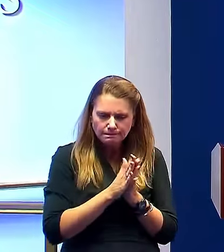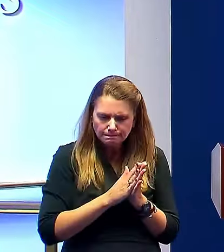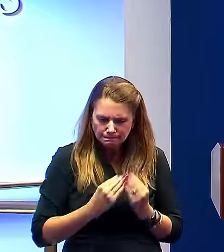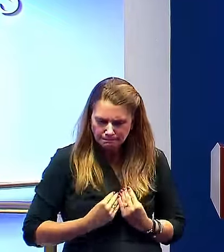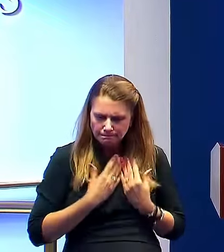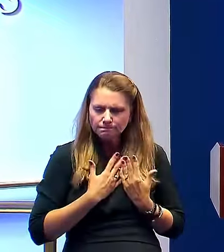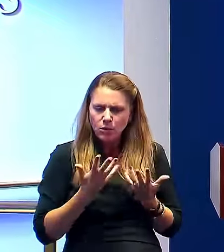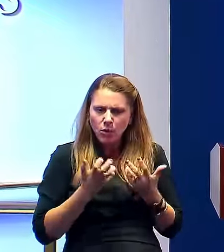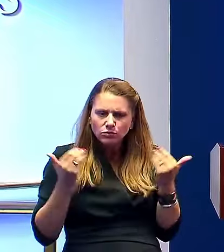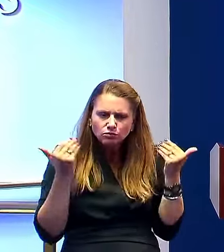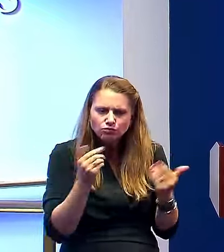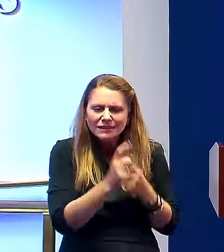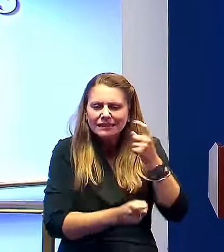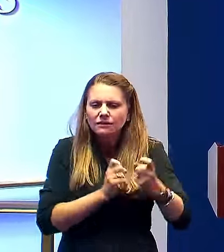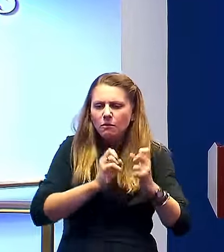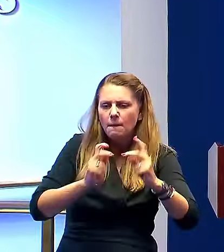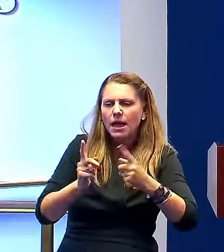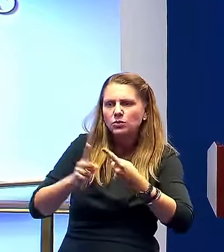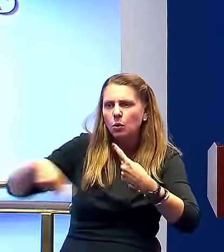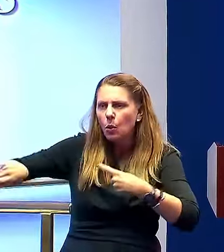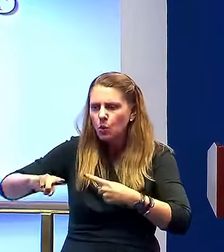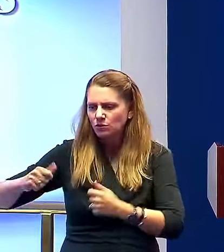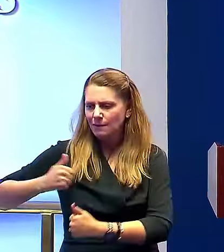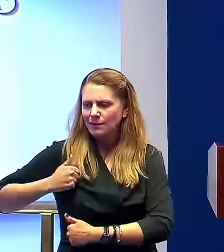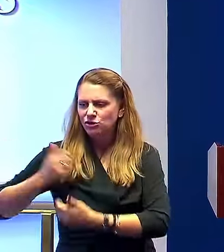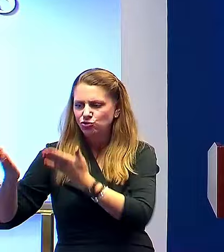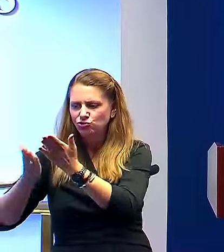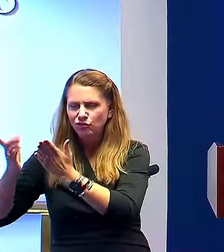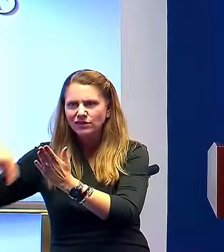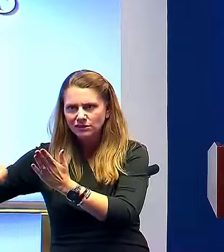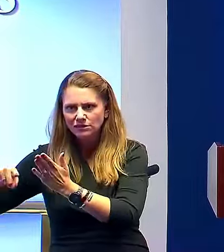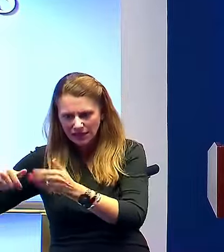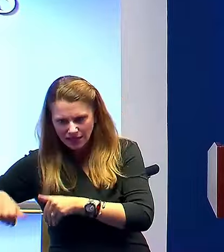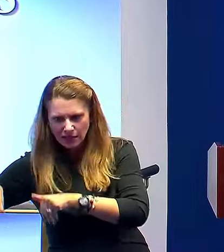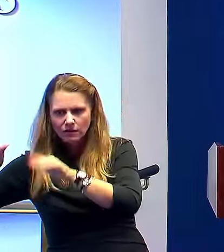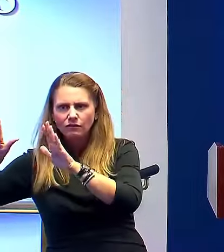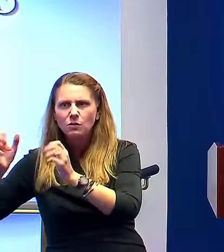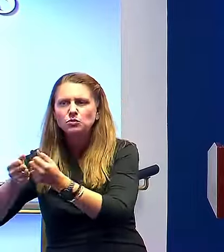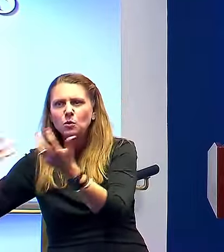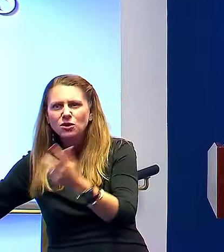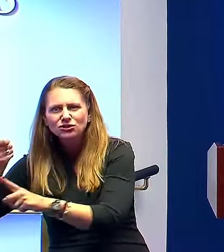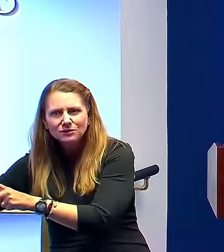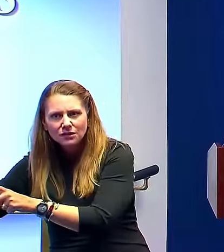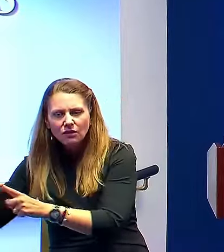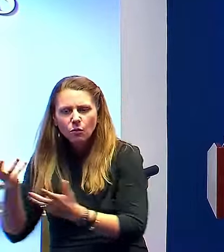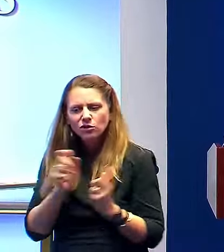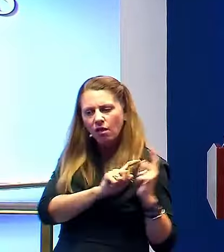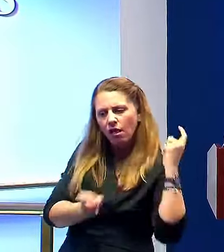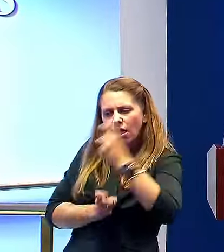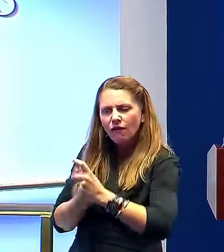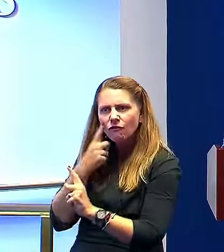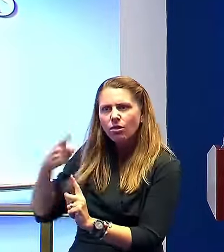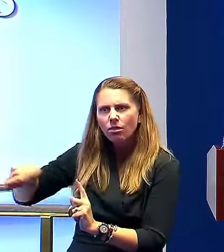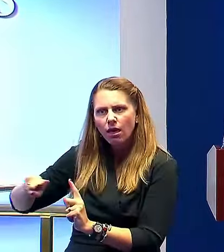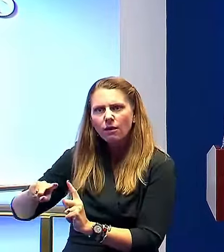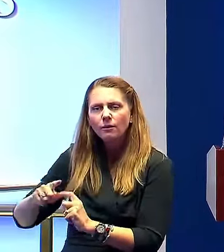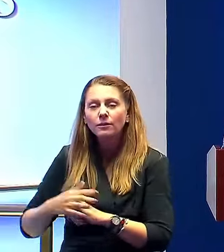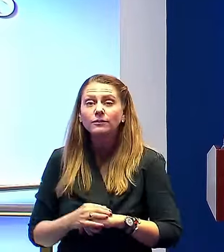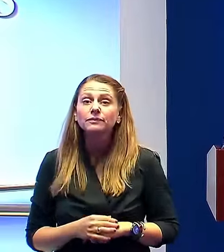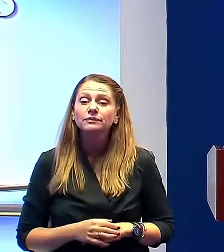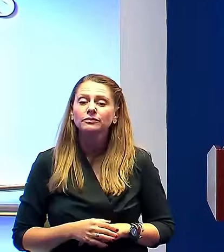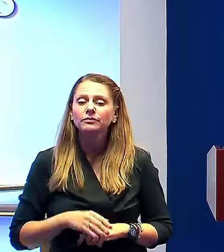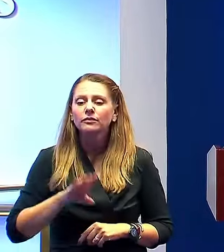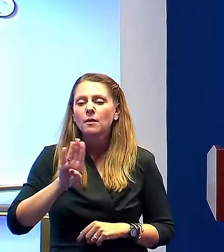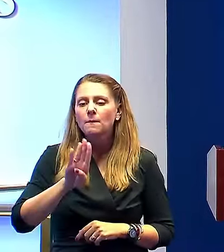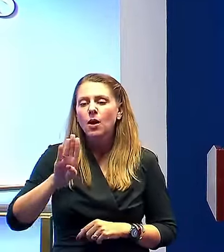those who give so much and give up so much in service of the nation, Bob Hope is a